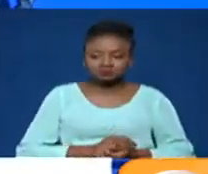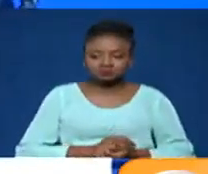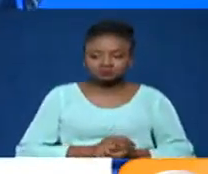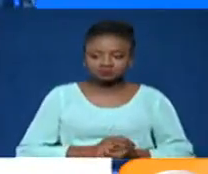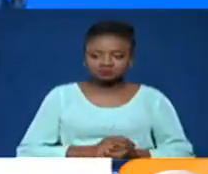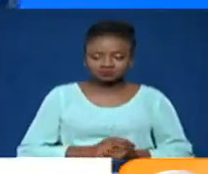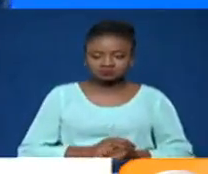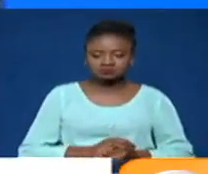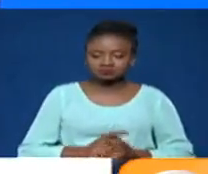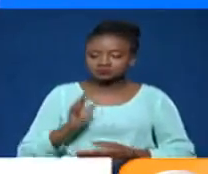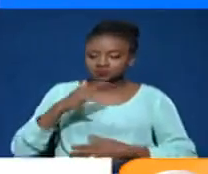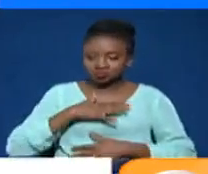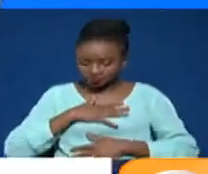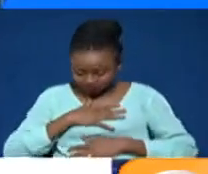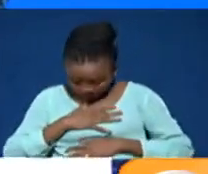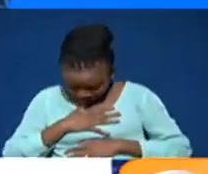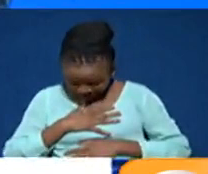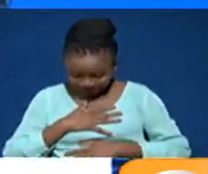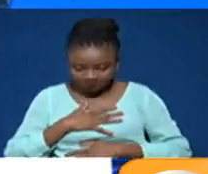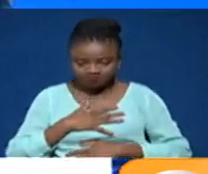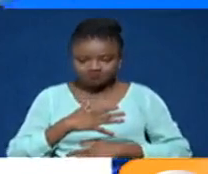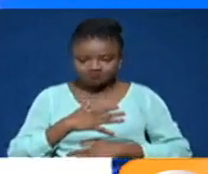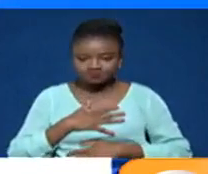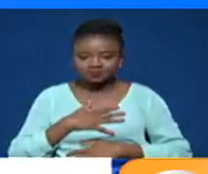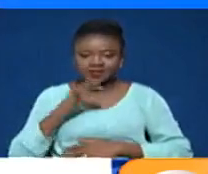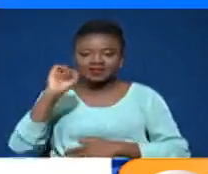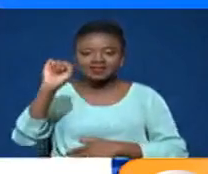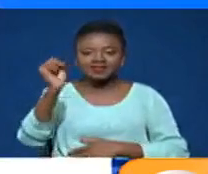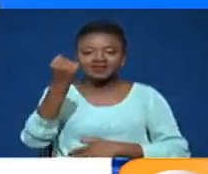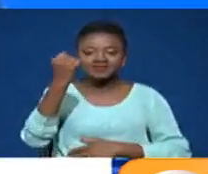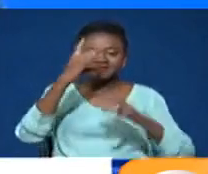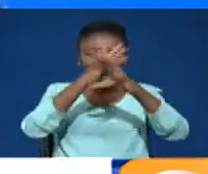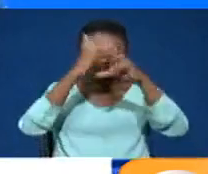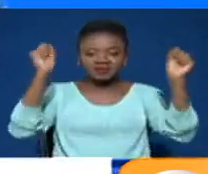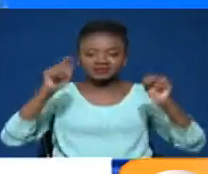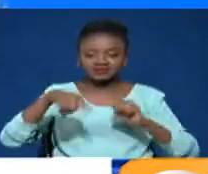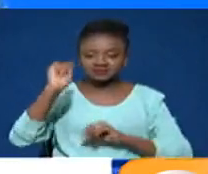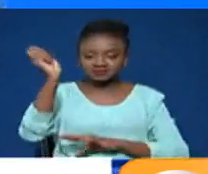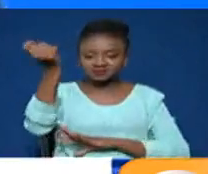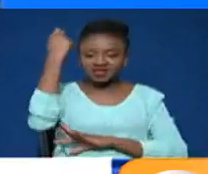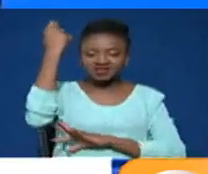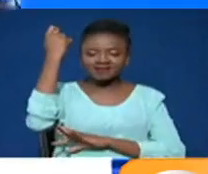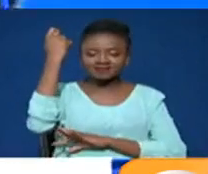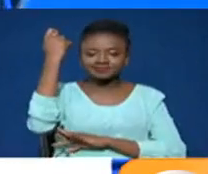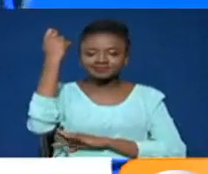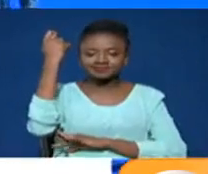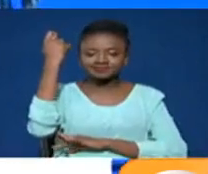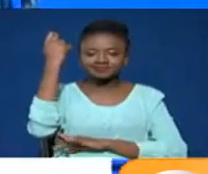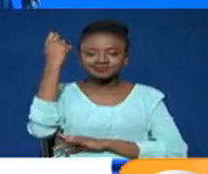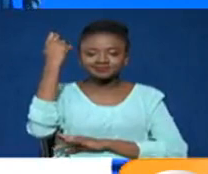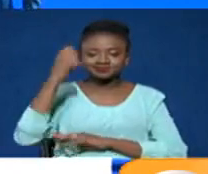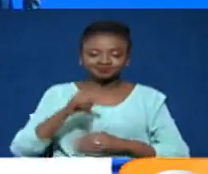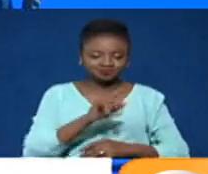Your Excellency, the 5th President of the Republic of Kenya,